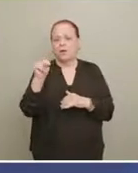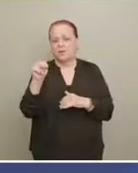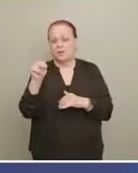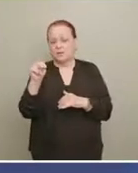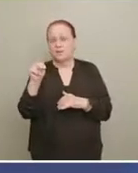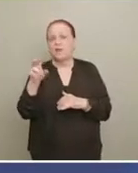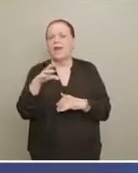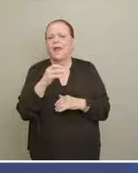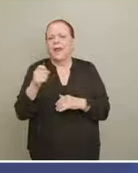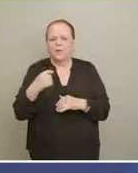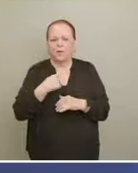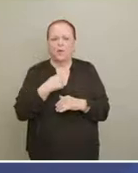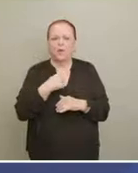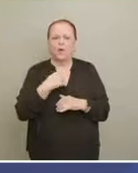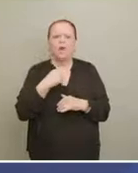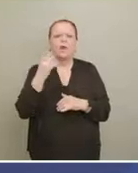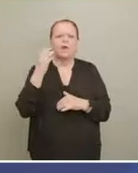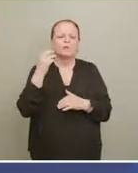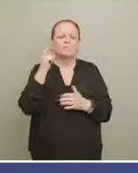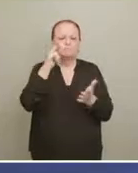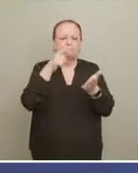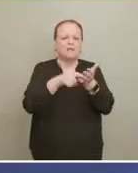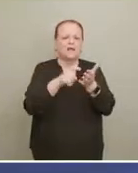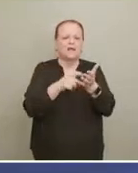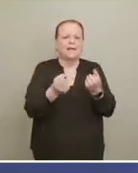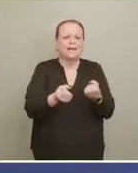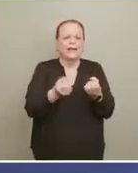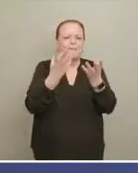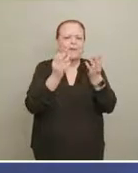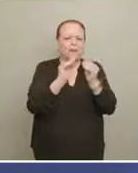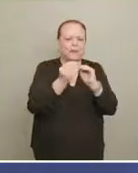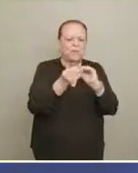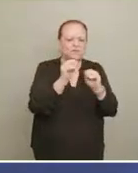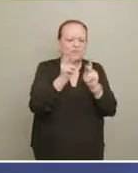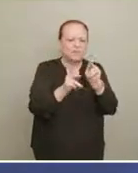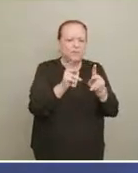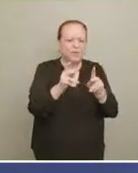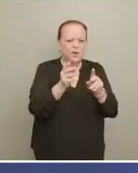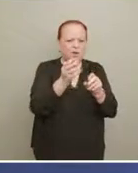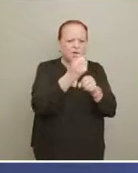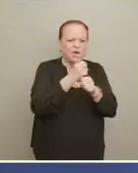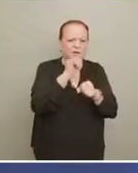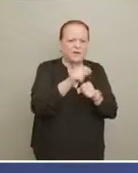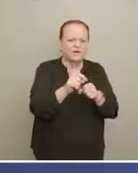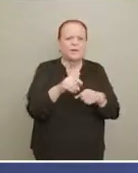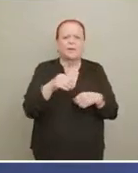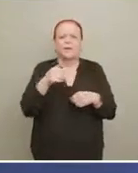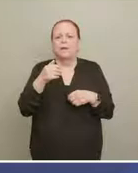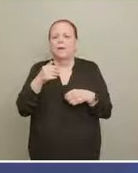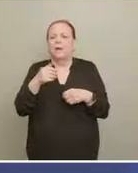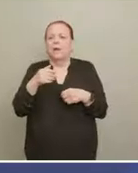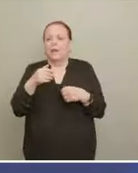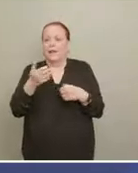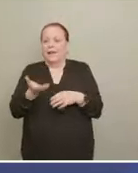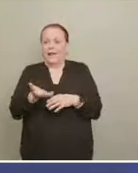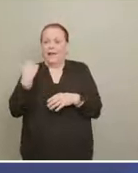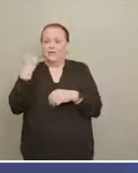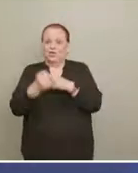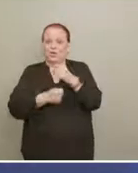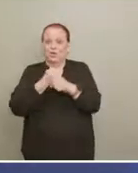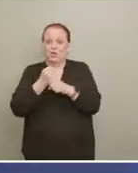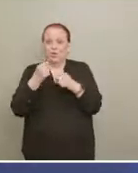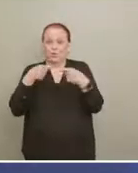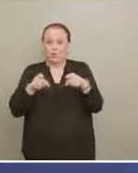though the cases and the number of hospitalization might not be as high as the winter surge a year ago, but the